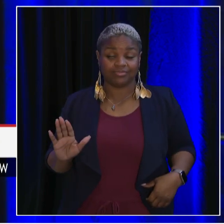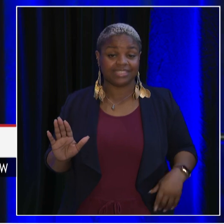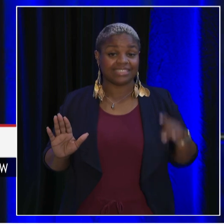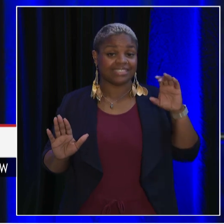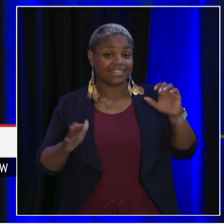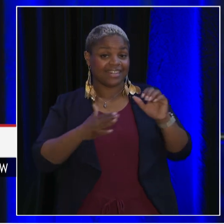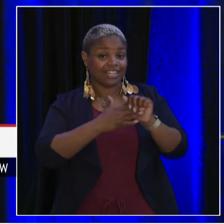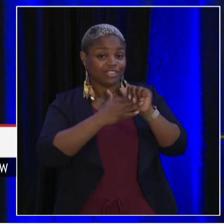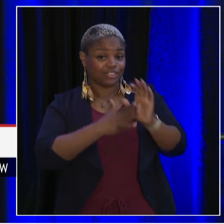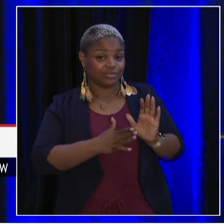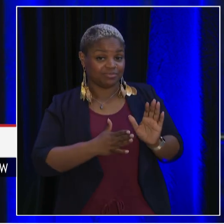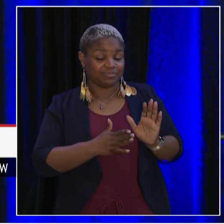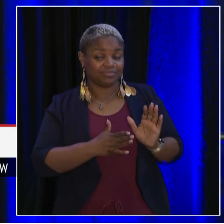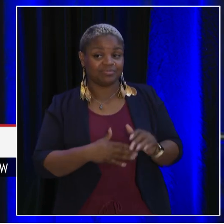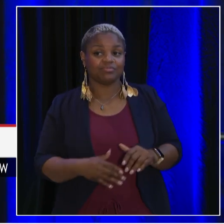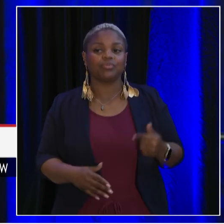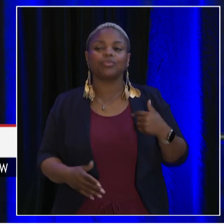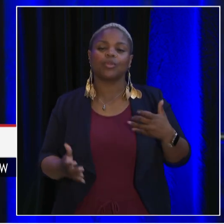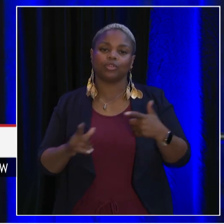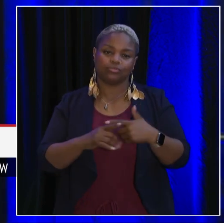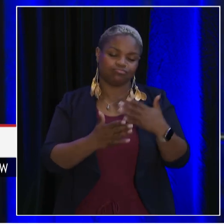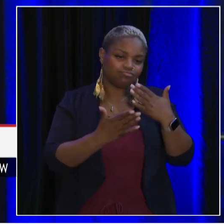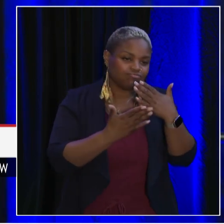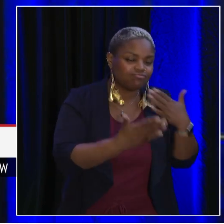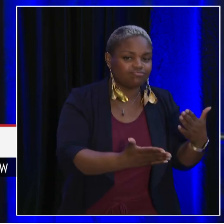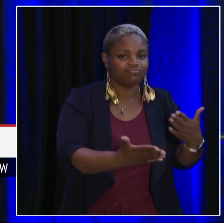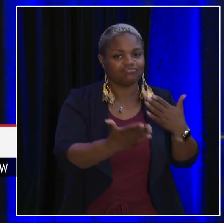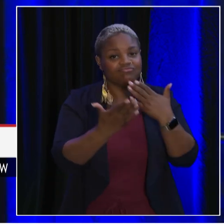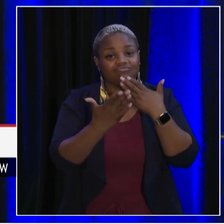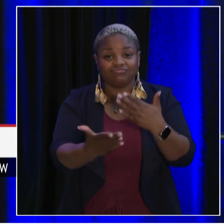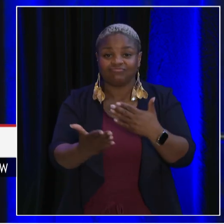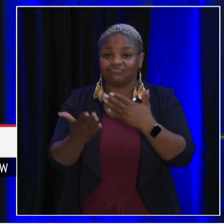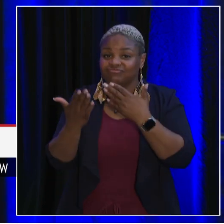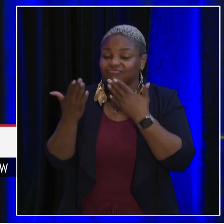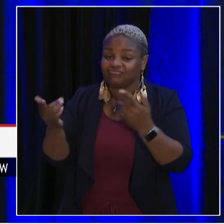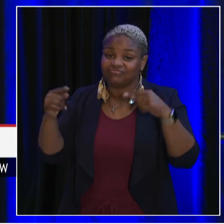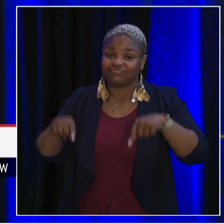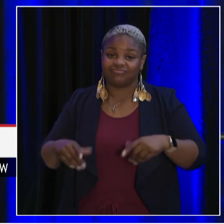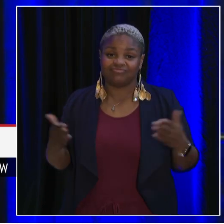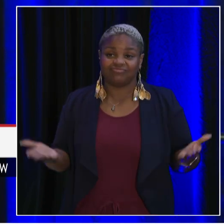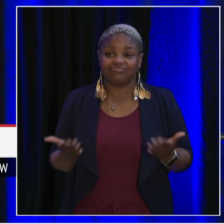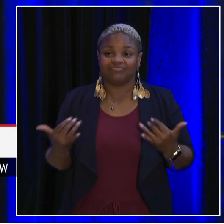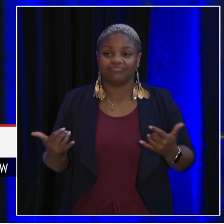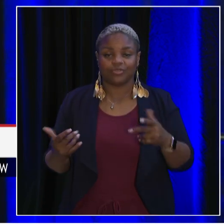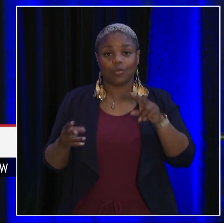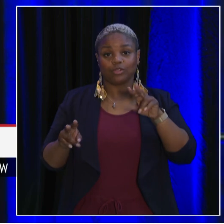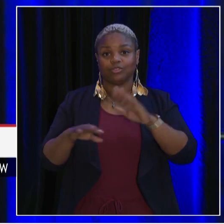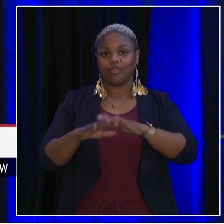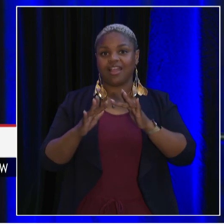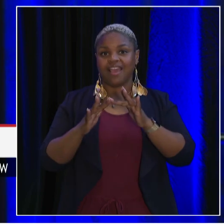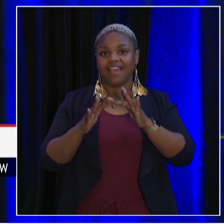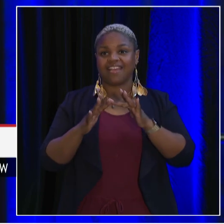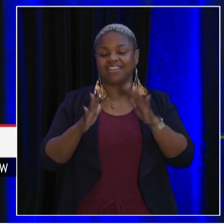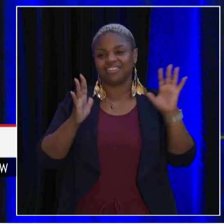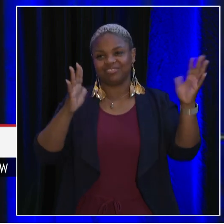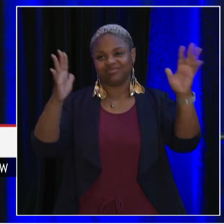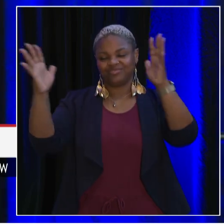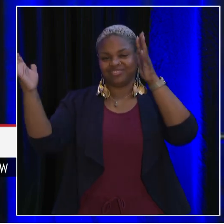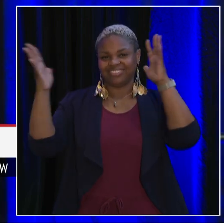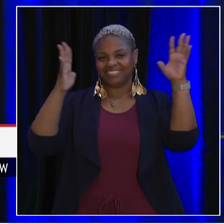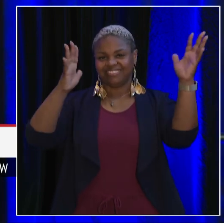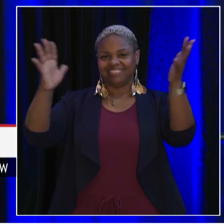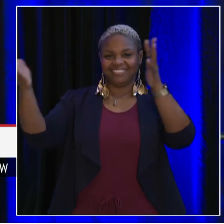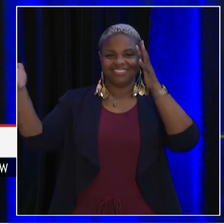you for your attendance here today. We thank the folks who are also watching virtually. Give a round of applause for our virtual attendees.